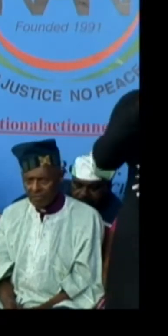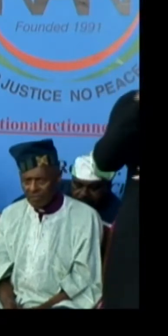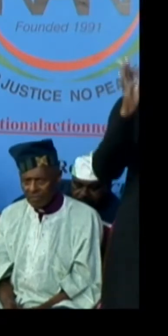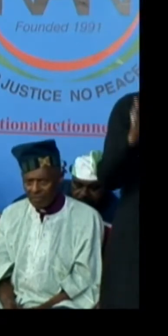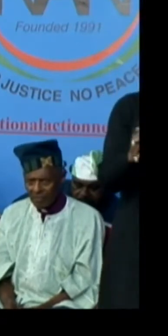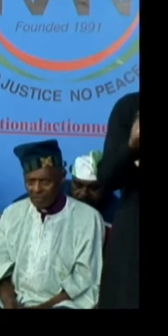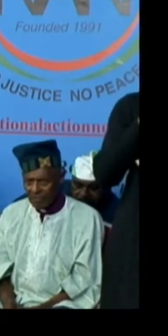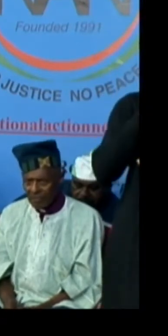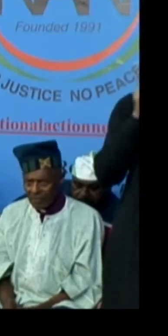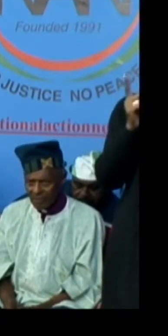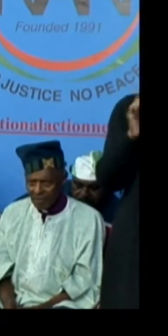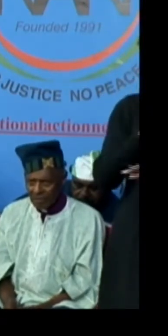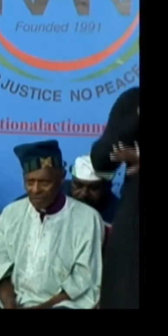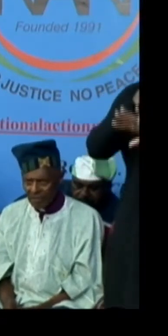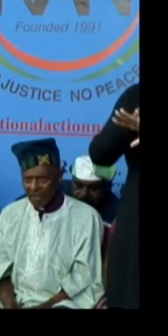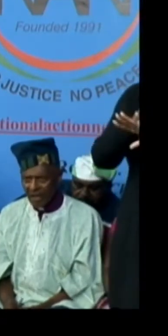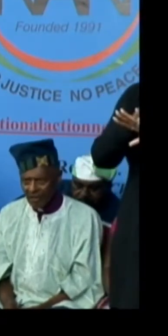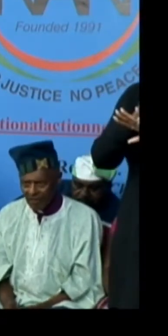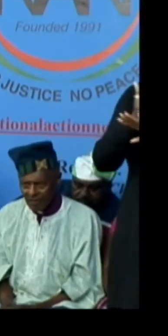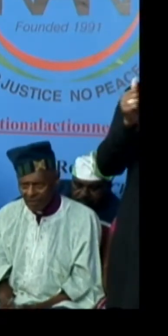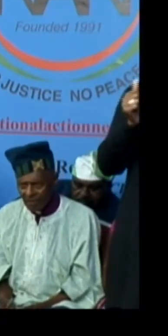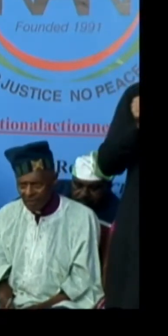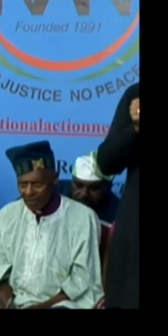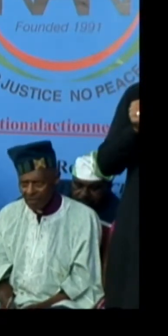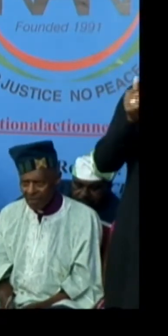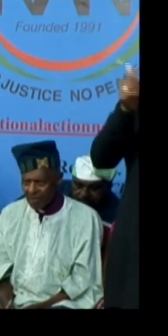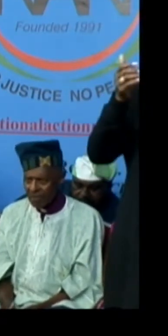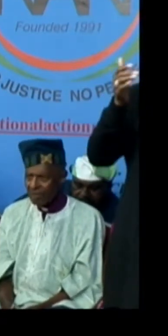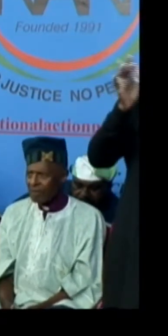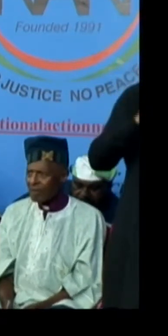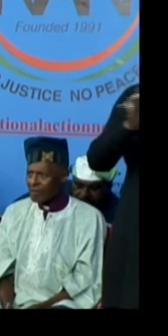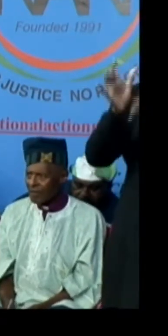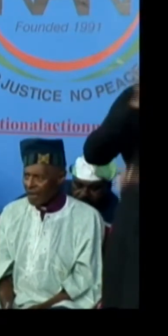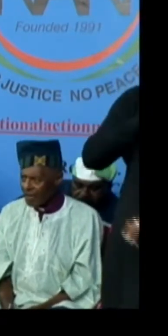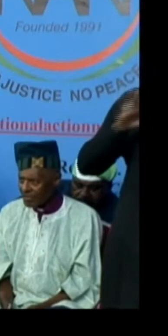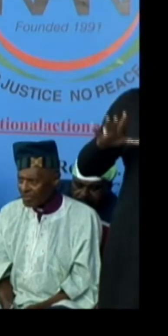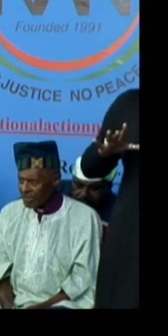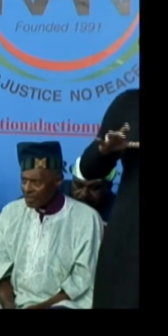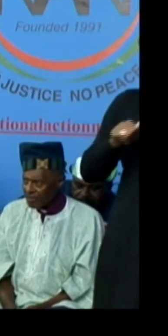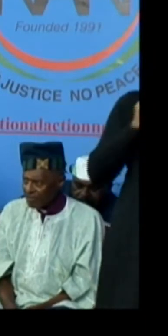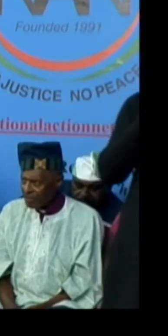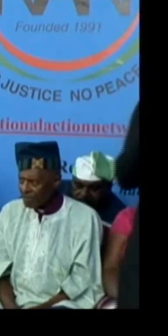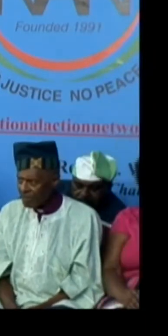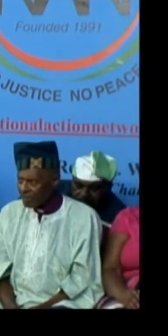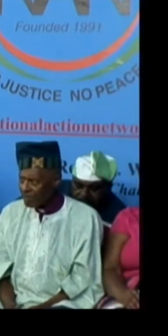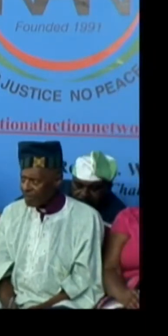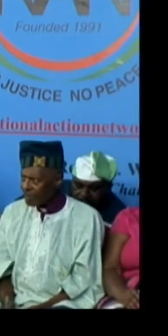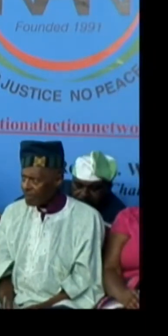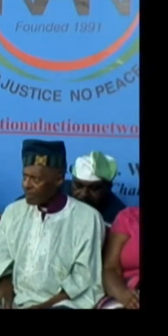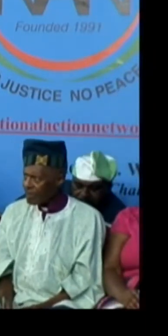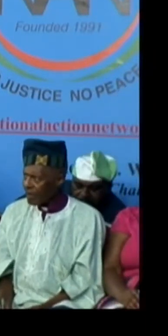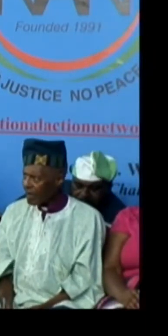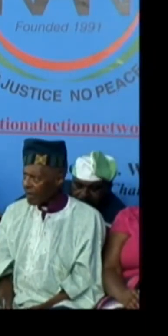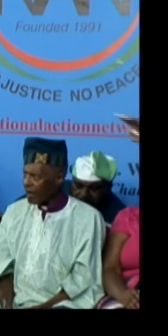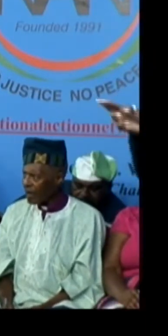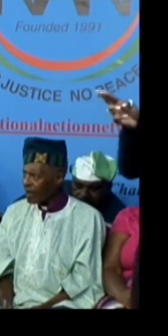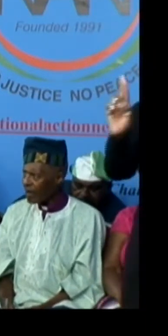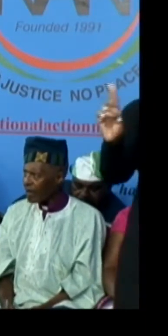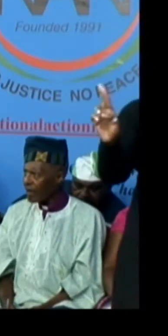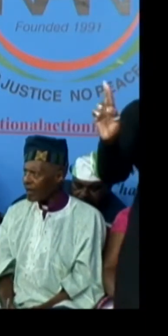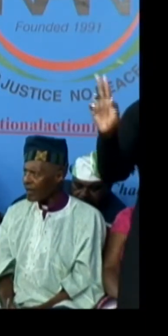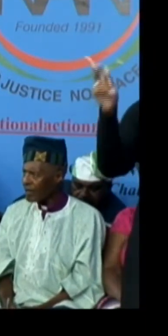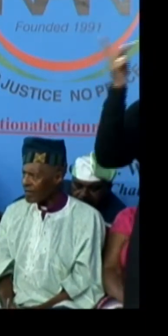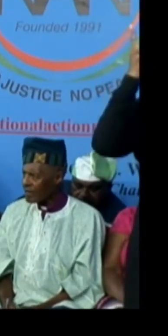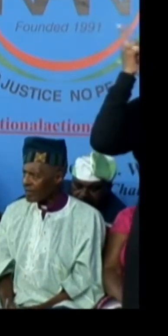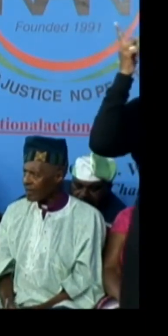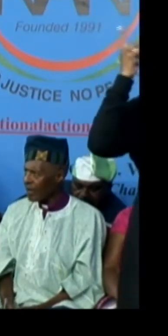than Jesus' blood and righteousness. It ain't based on no Democrats. It ain't based on no Republicans.